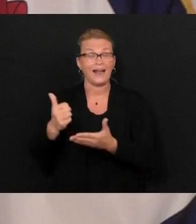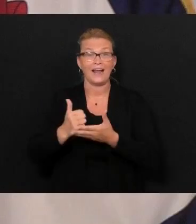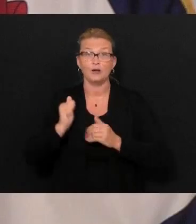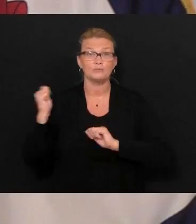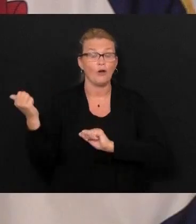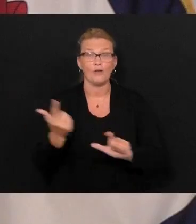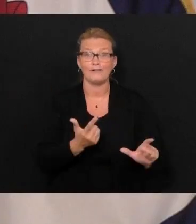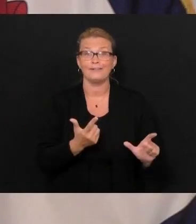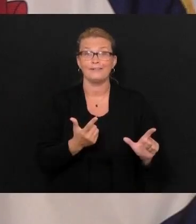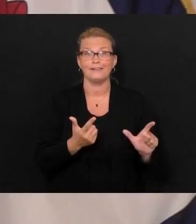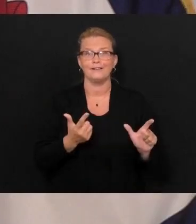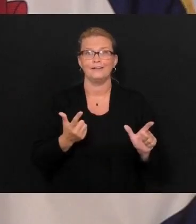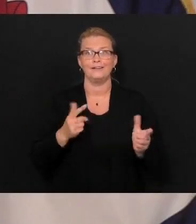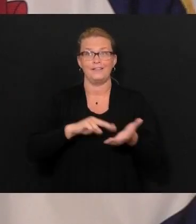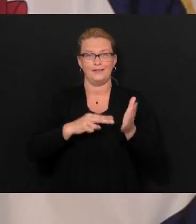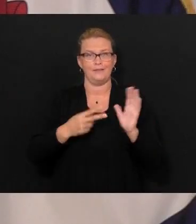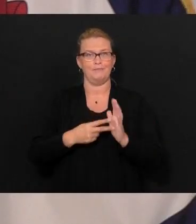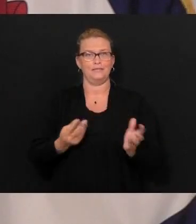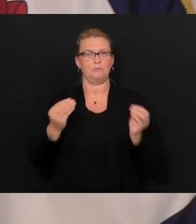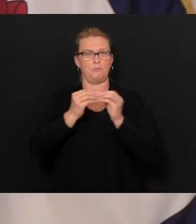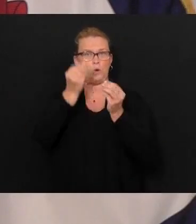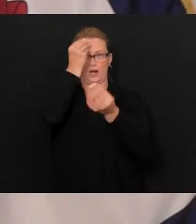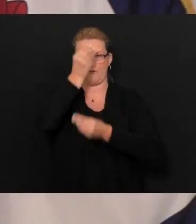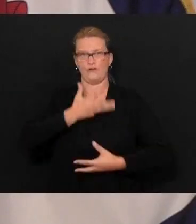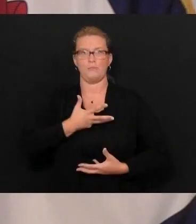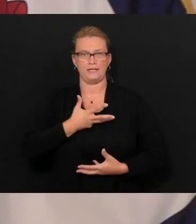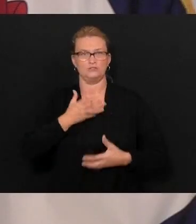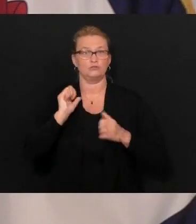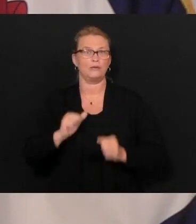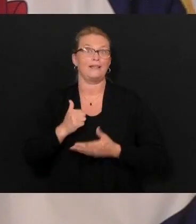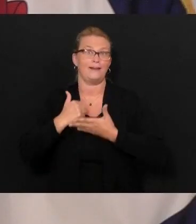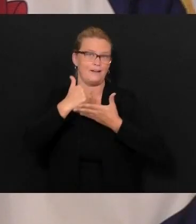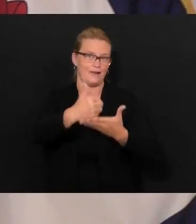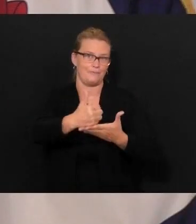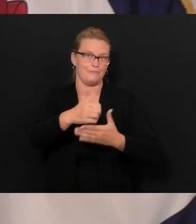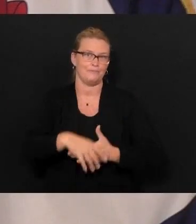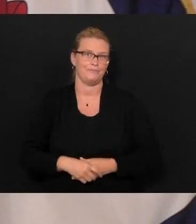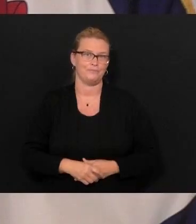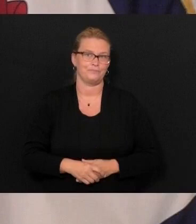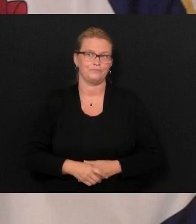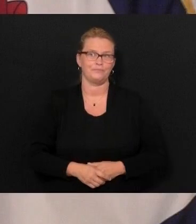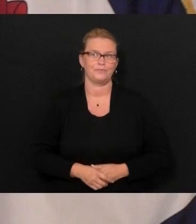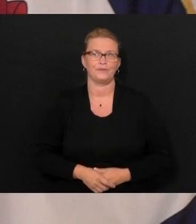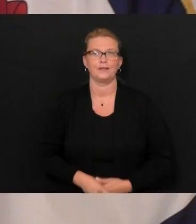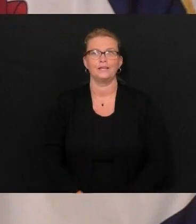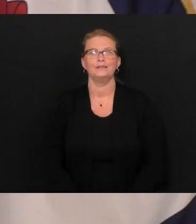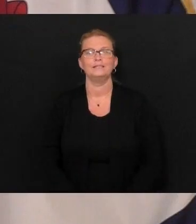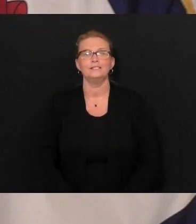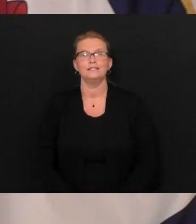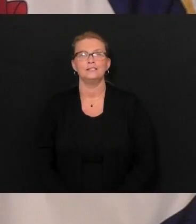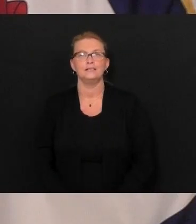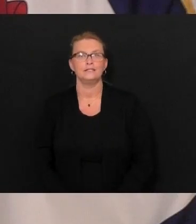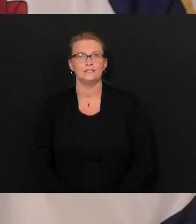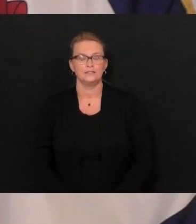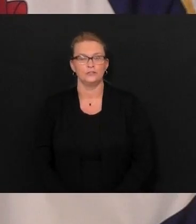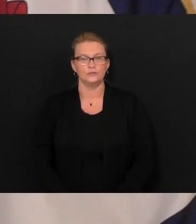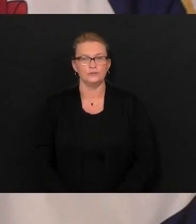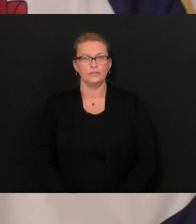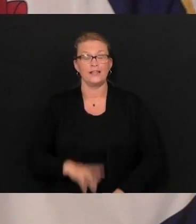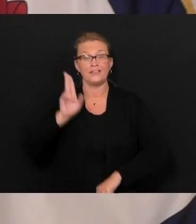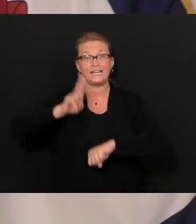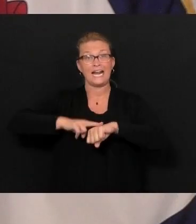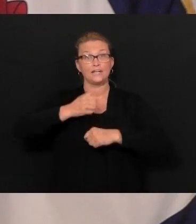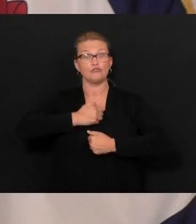more information to where we can help you. So from the standpoint of our testing, at my direction, the